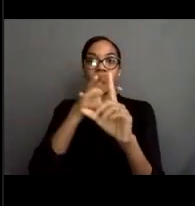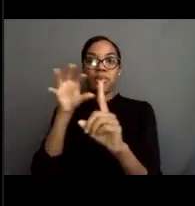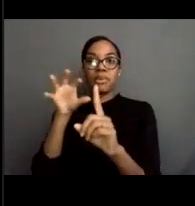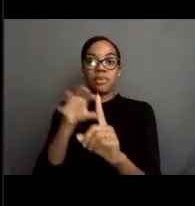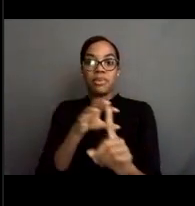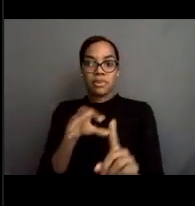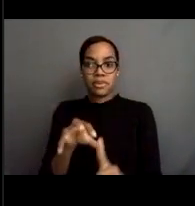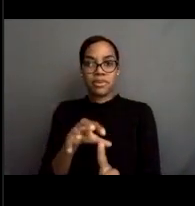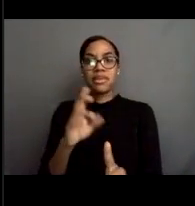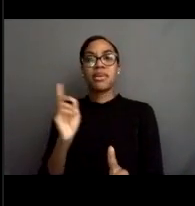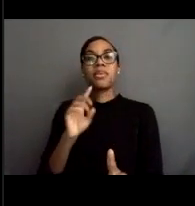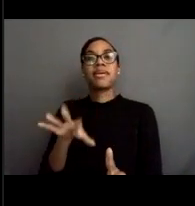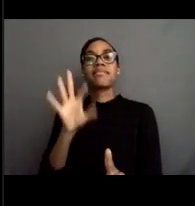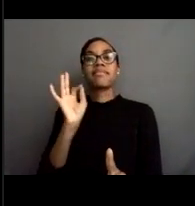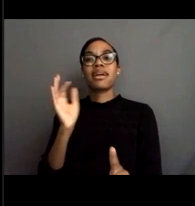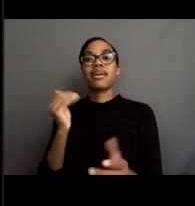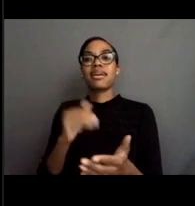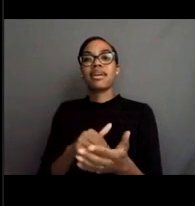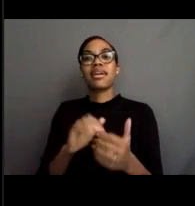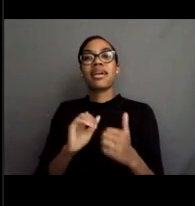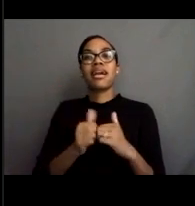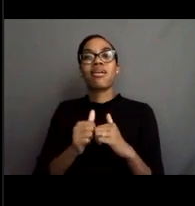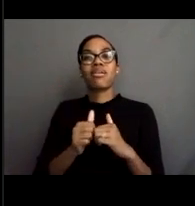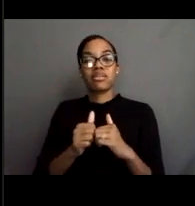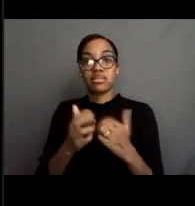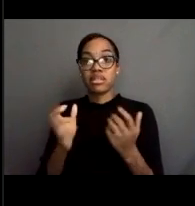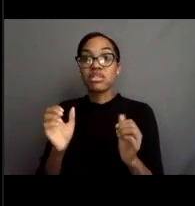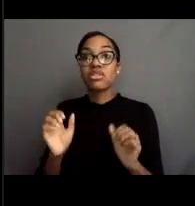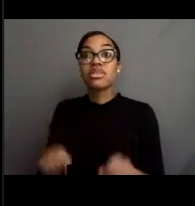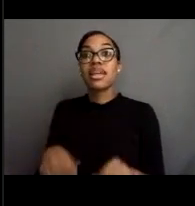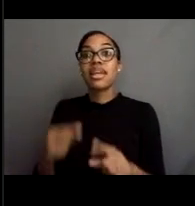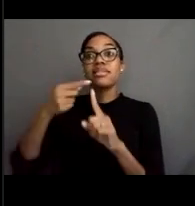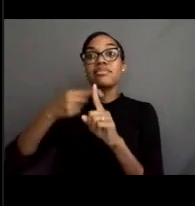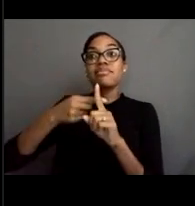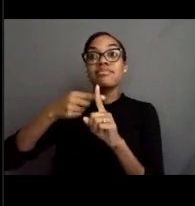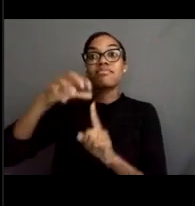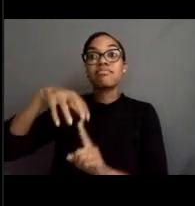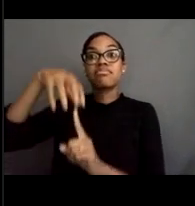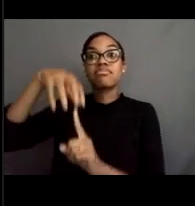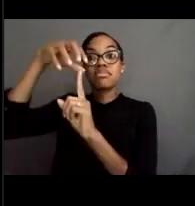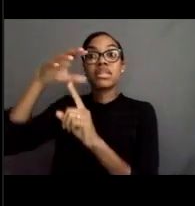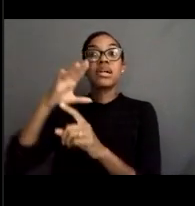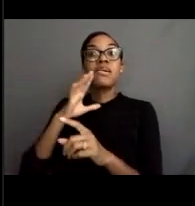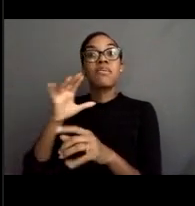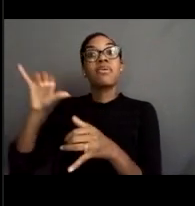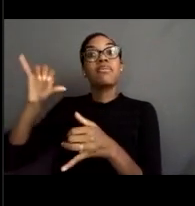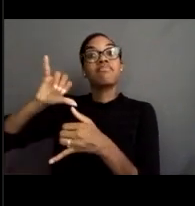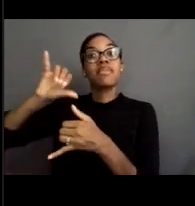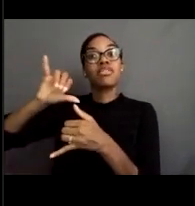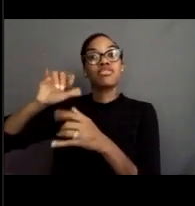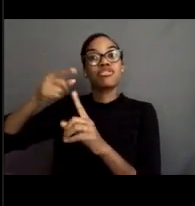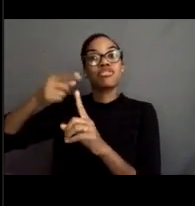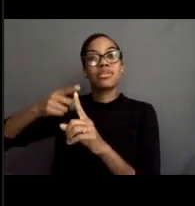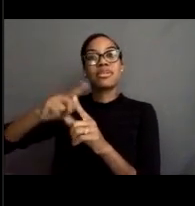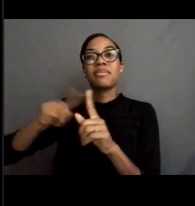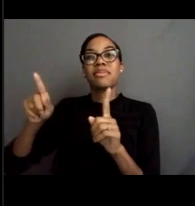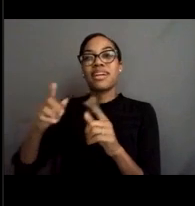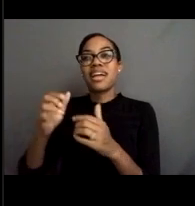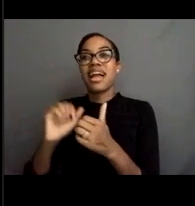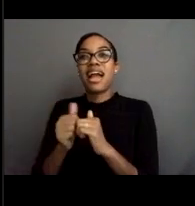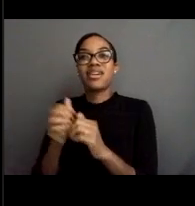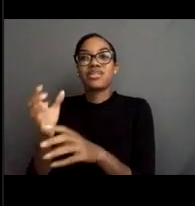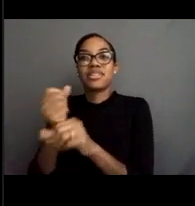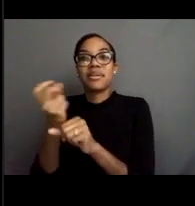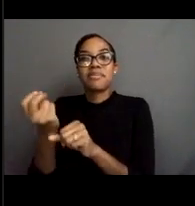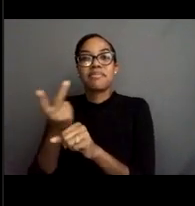hydrogen, and you could tie a thermometer or something to it, and you could let it go, and it'll measure the temperature. But then the problem is, how